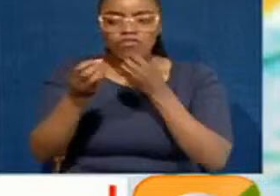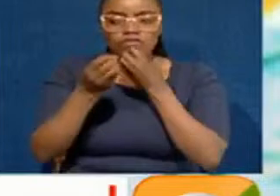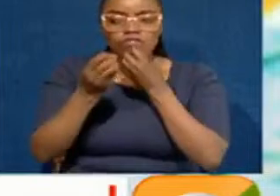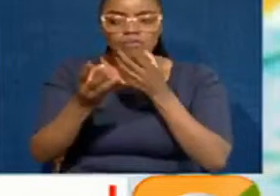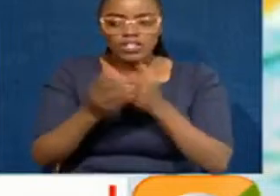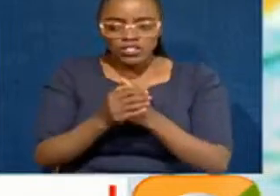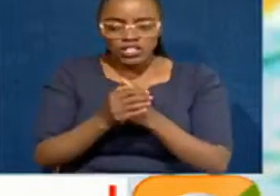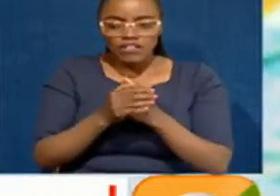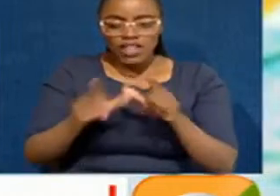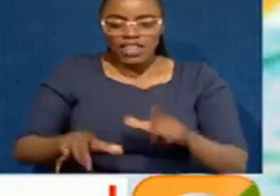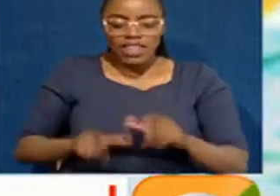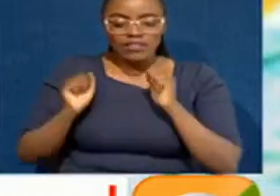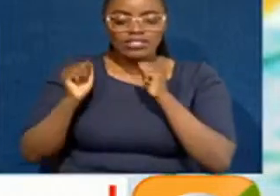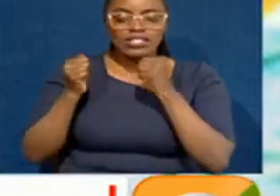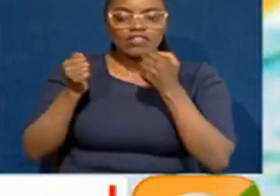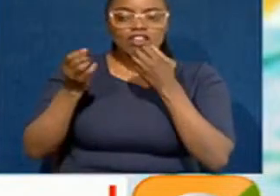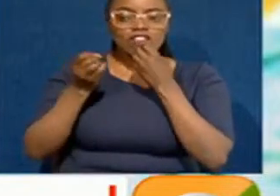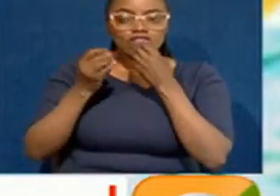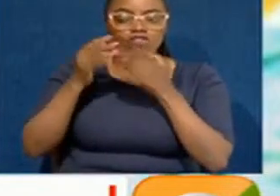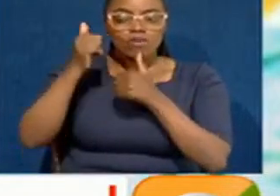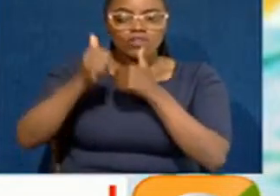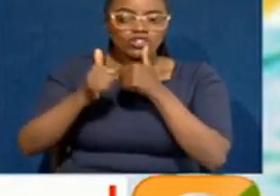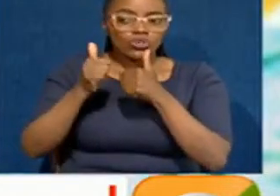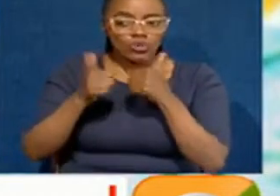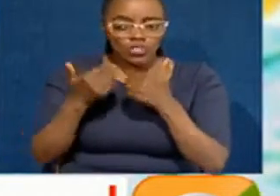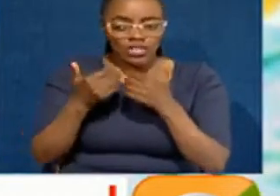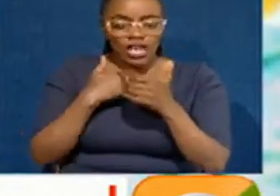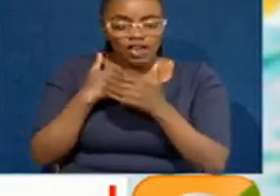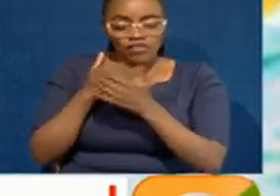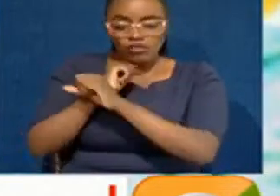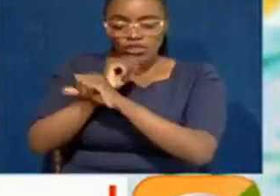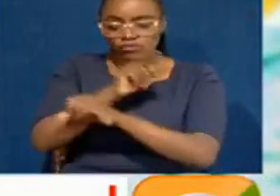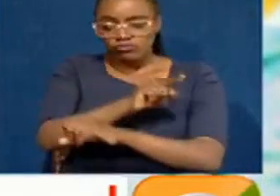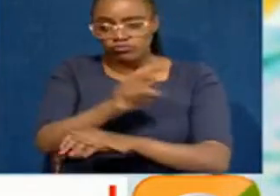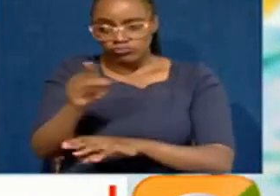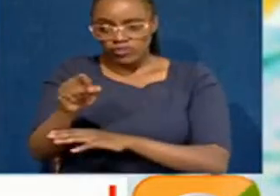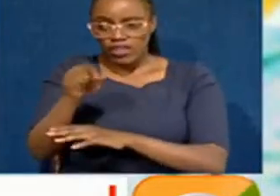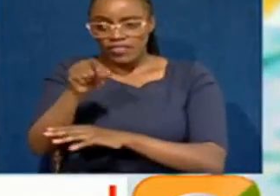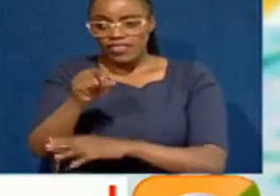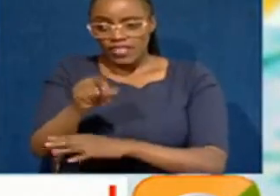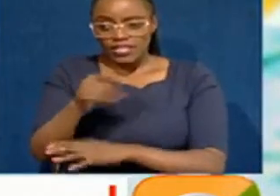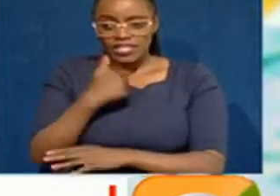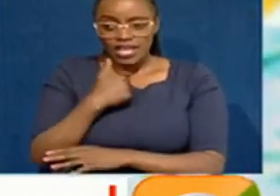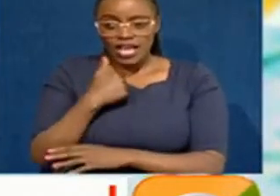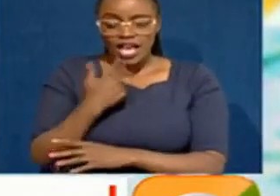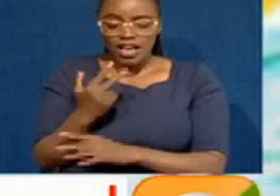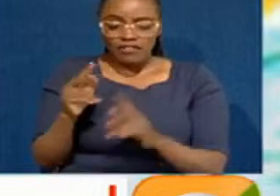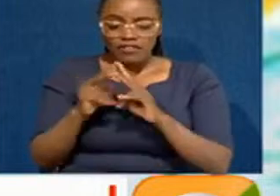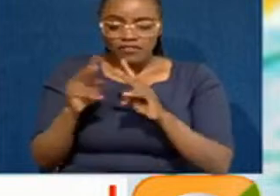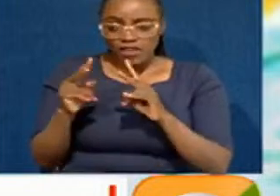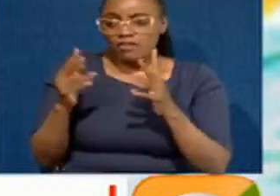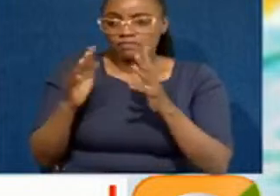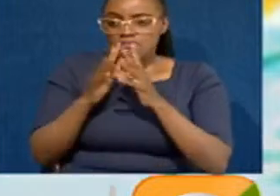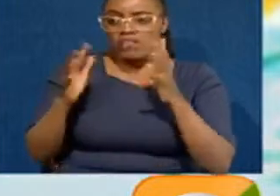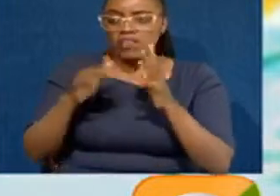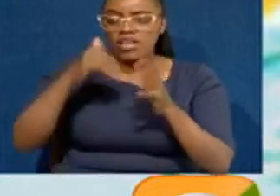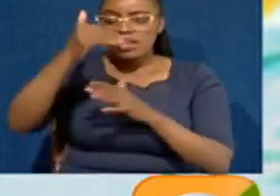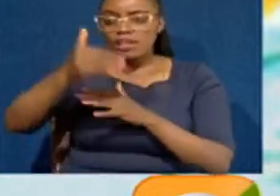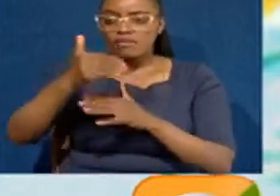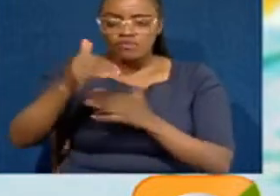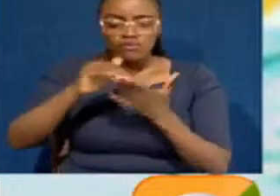very life-saving information that protects also livelihoods. These are actually very fundamental and often, you